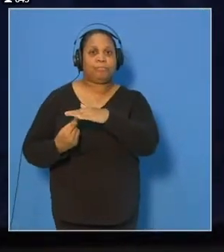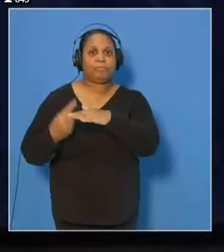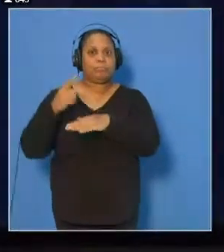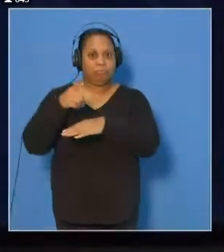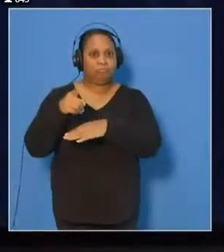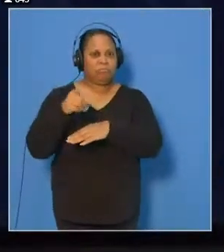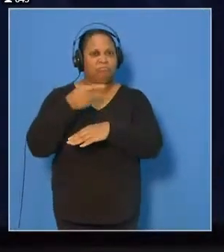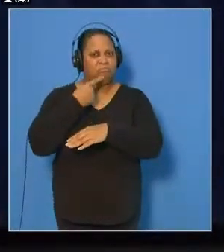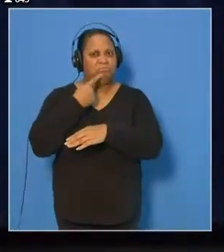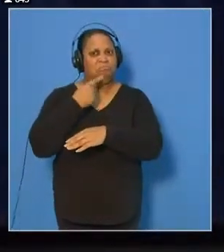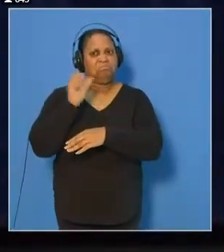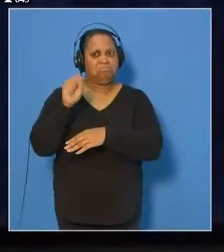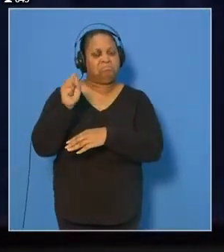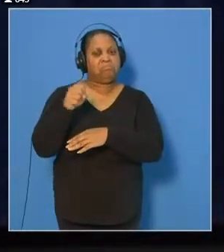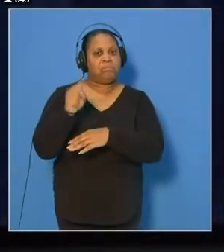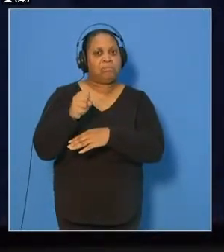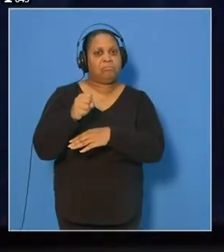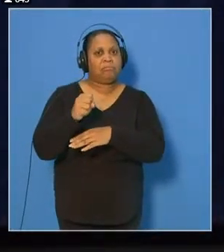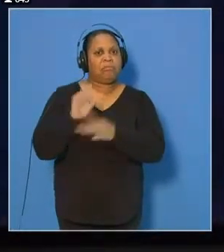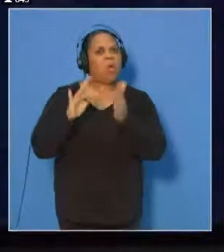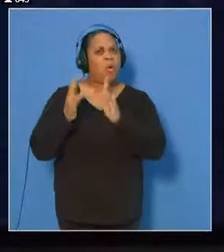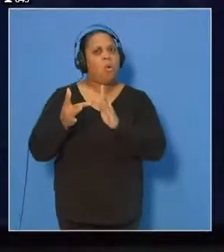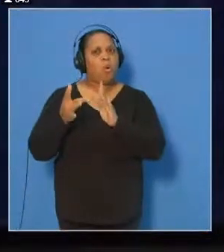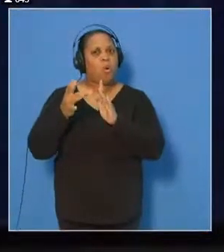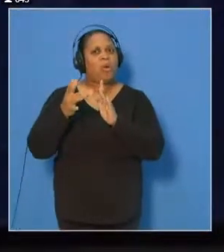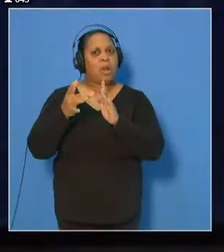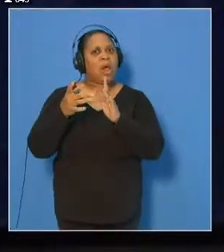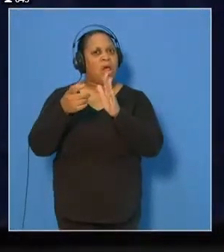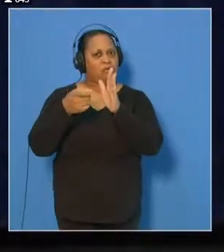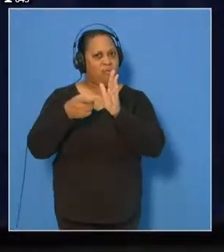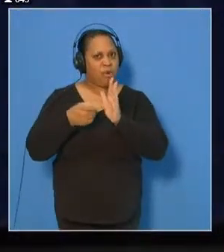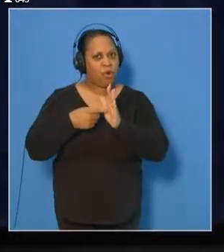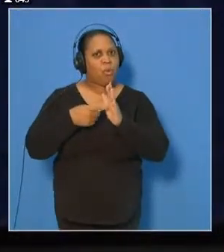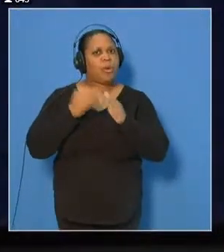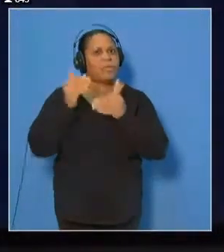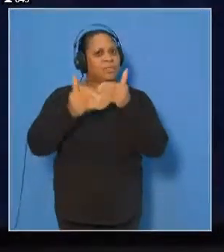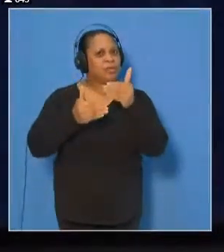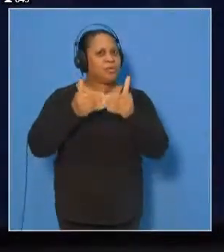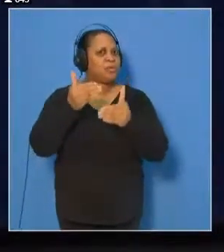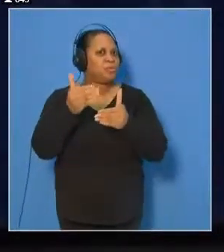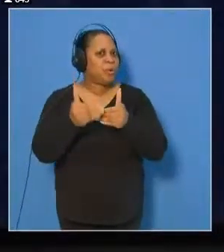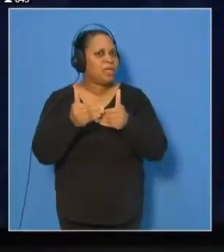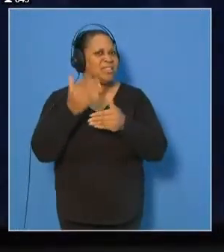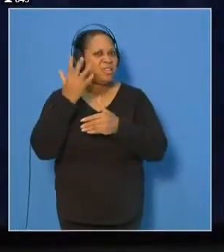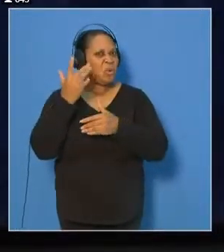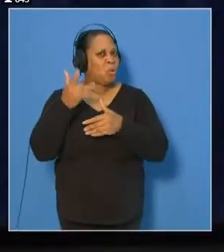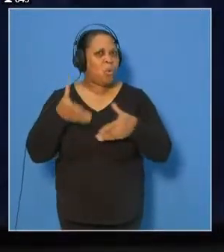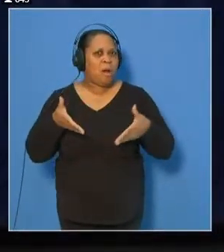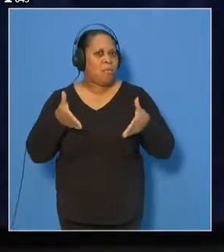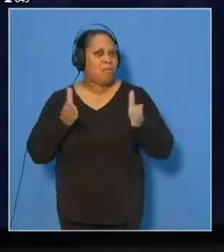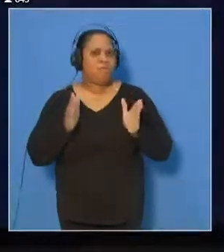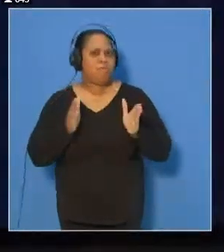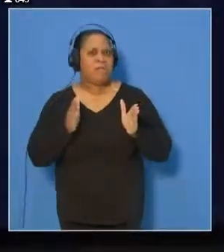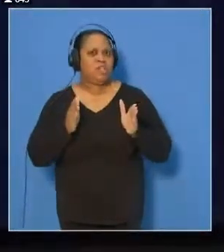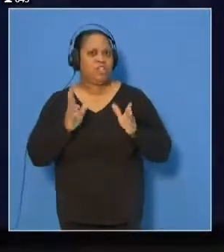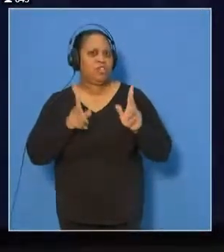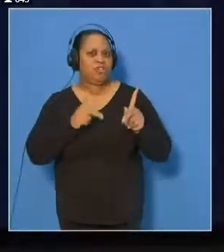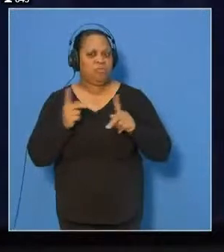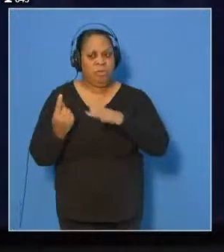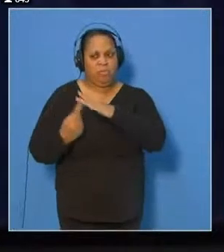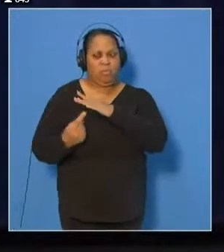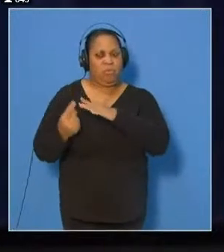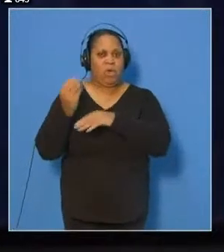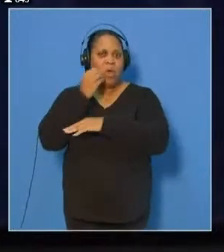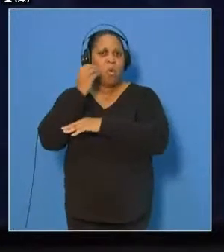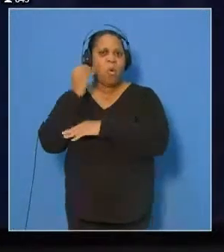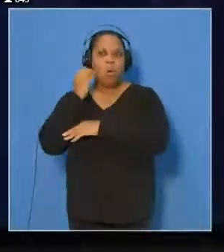simply given the okay through an online request process. Why get permission for individuals to be quarantined at